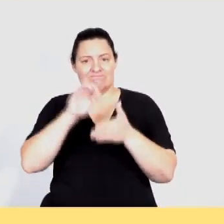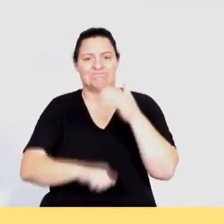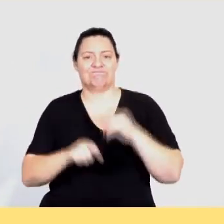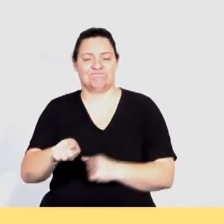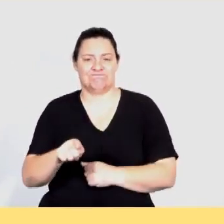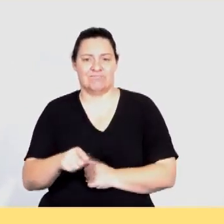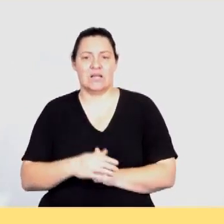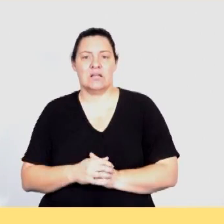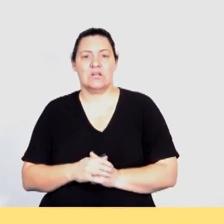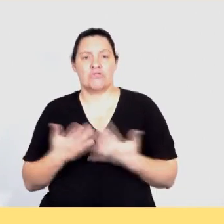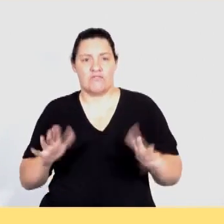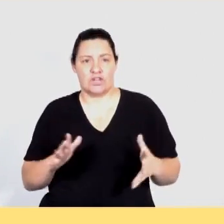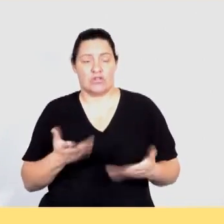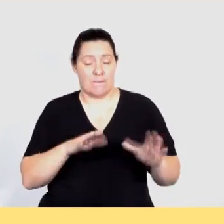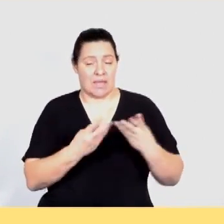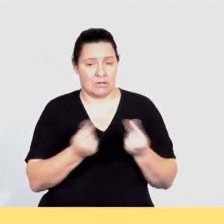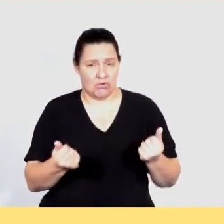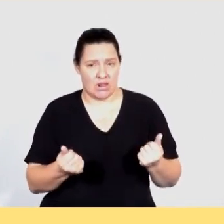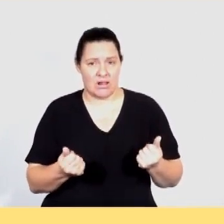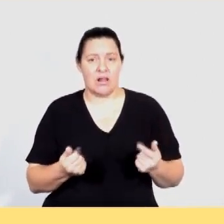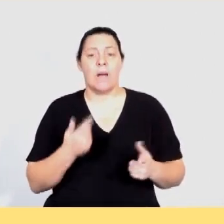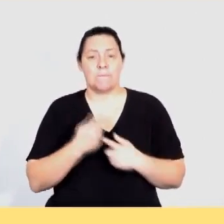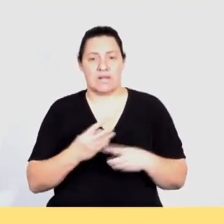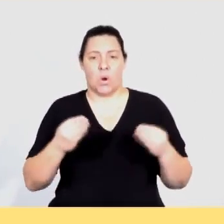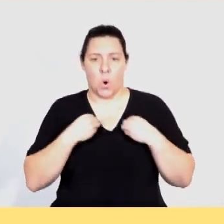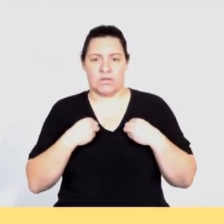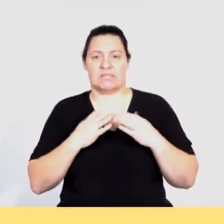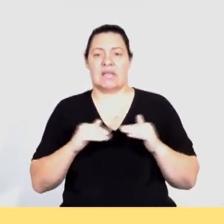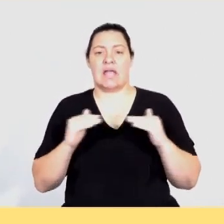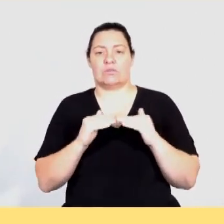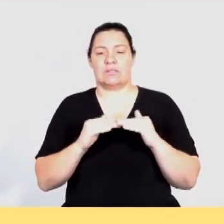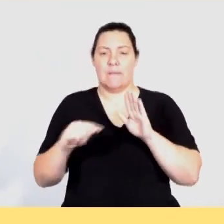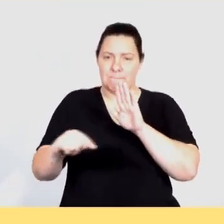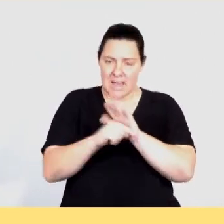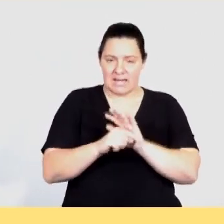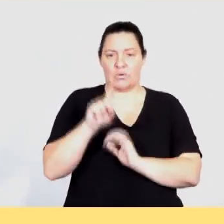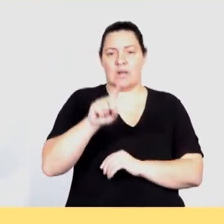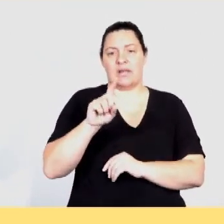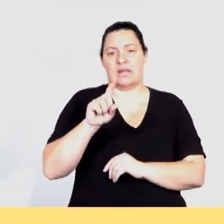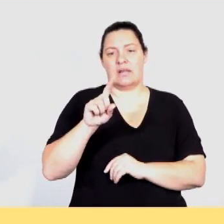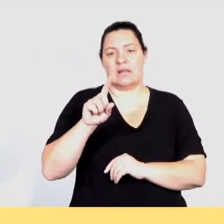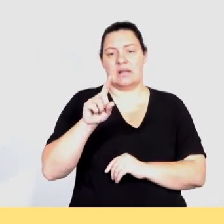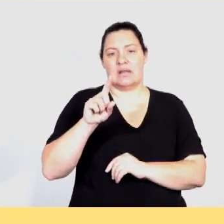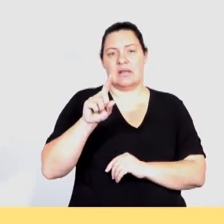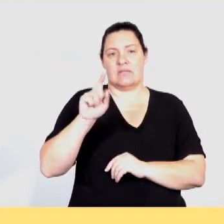will decrease owner's equity. So once we have packing materials, it will come to owner's equity minus